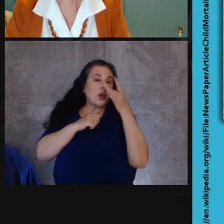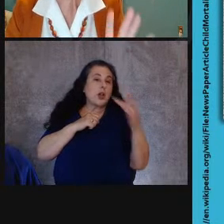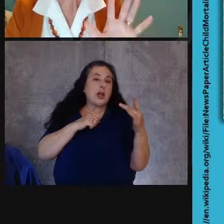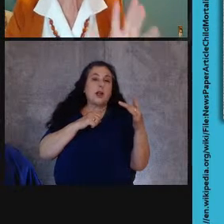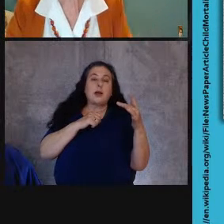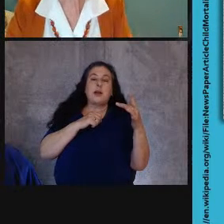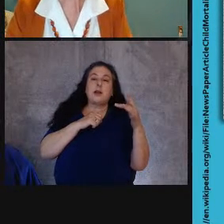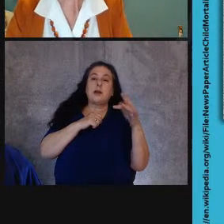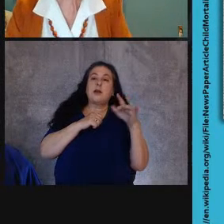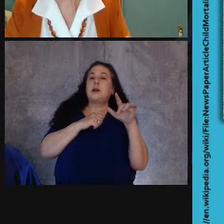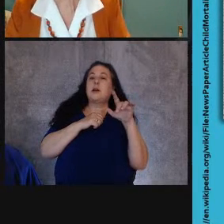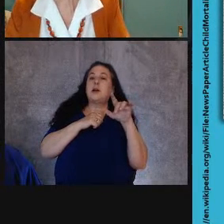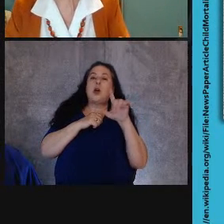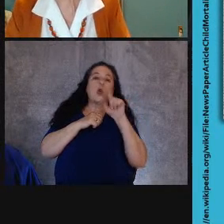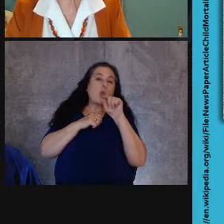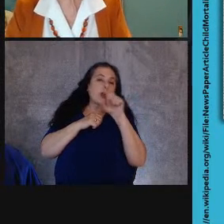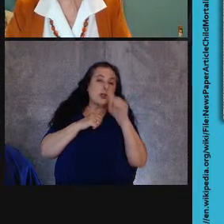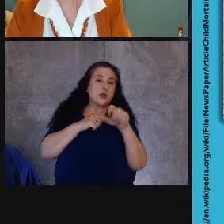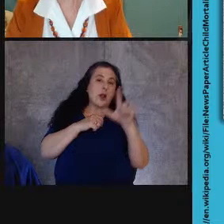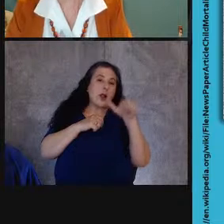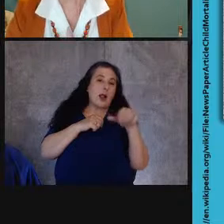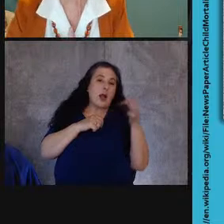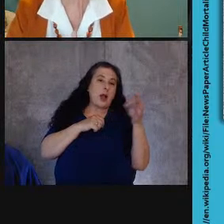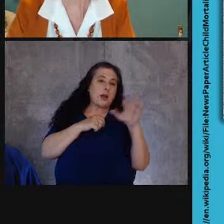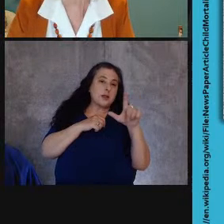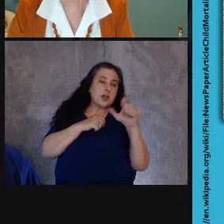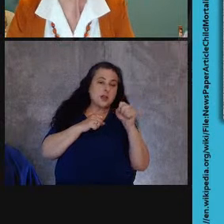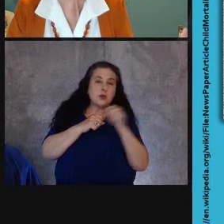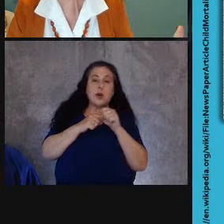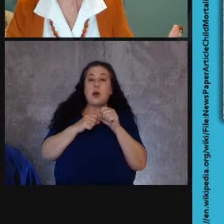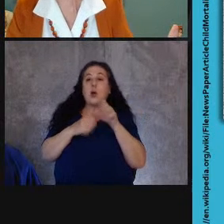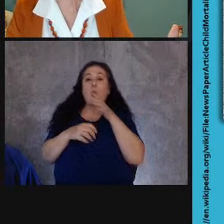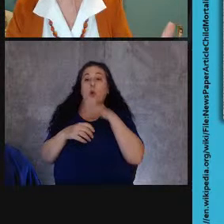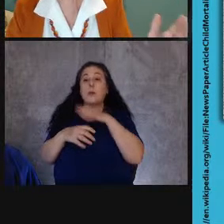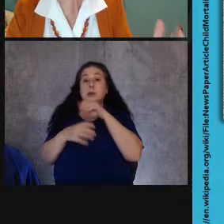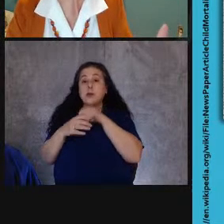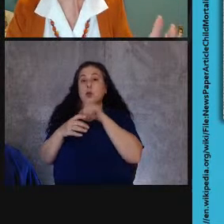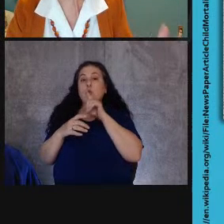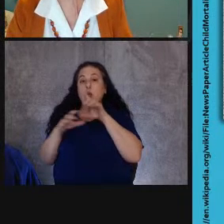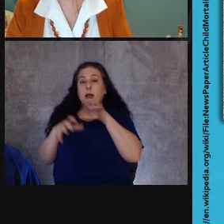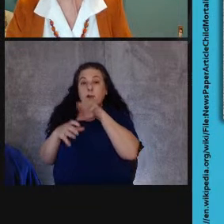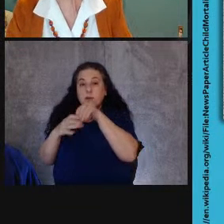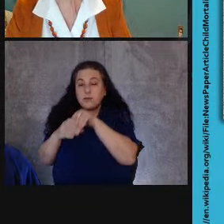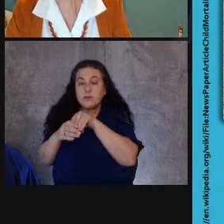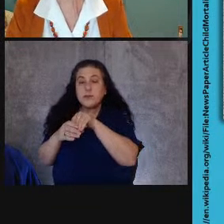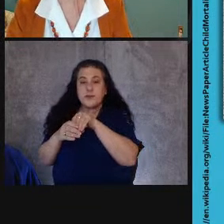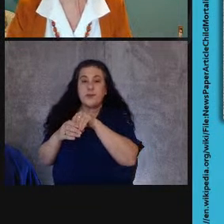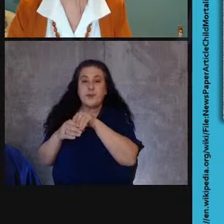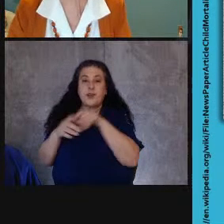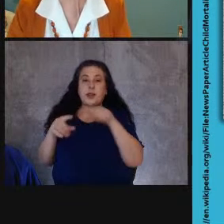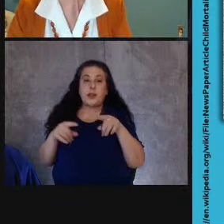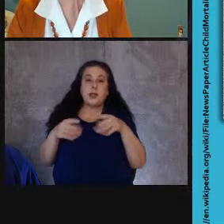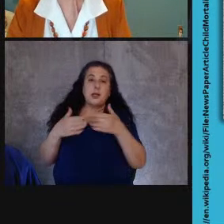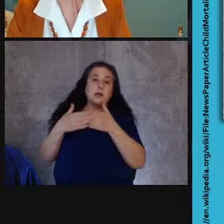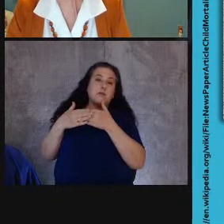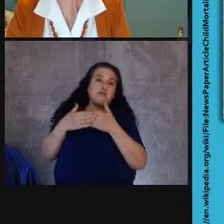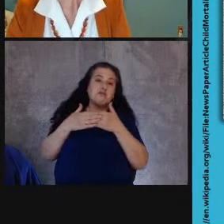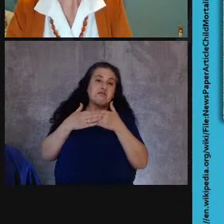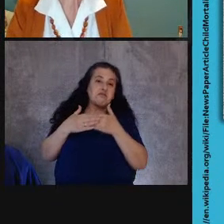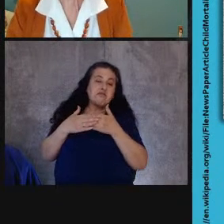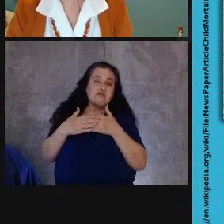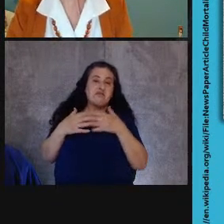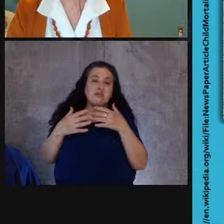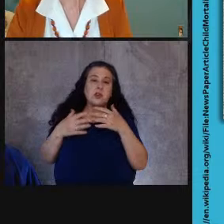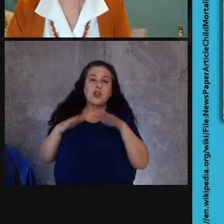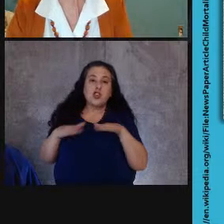meant that women's participation was extremely active in these infant and child health campaigns.